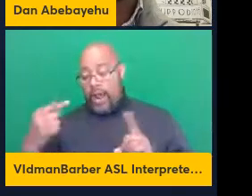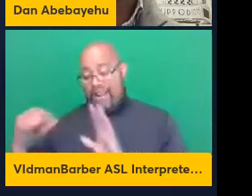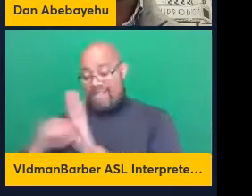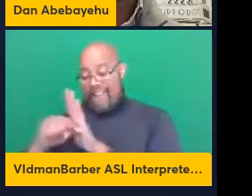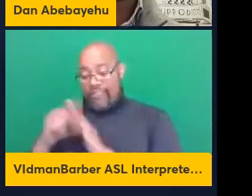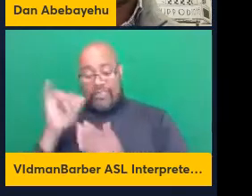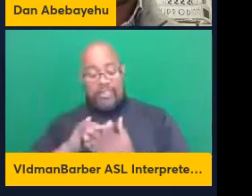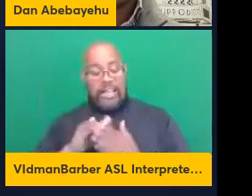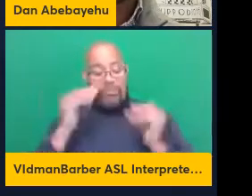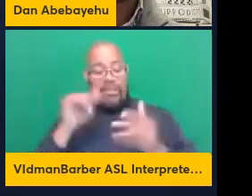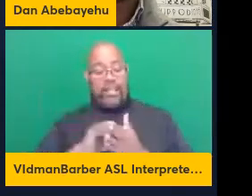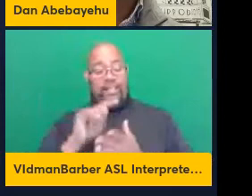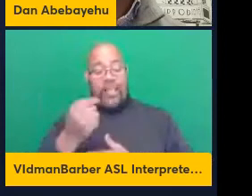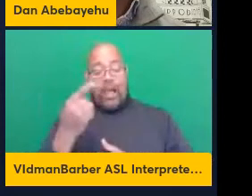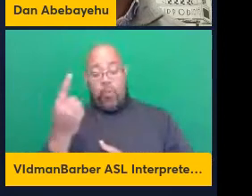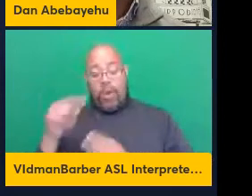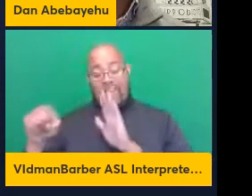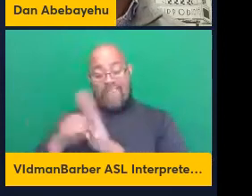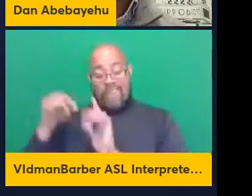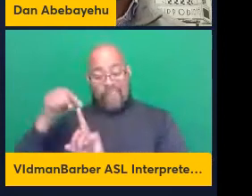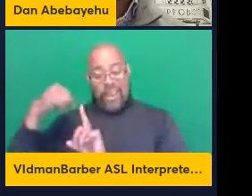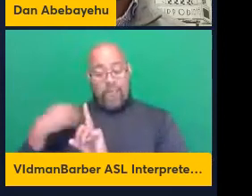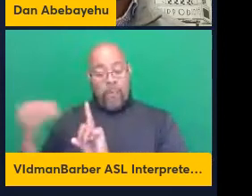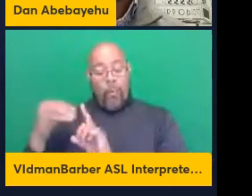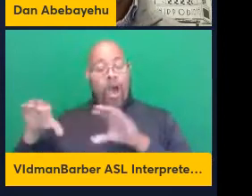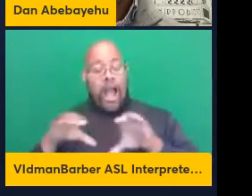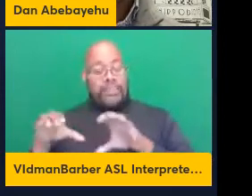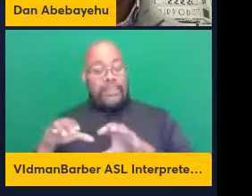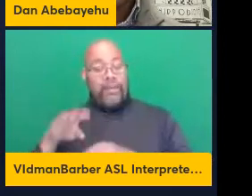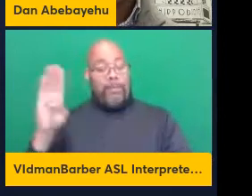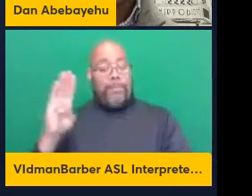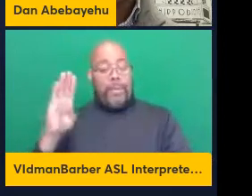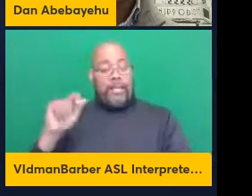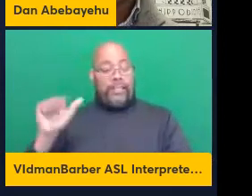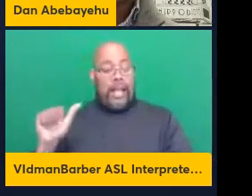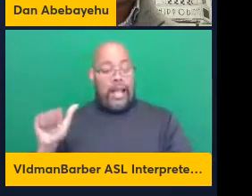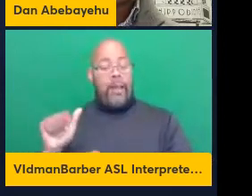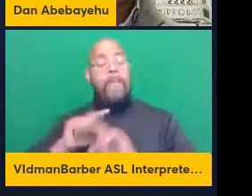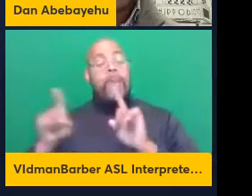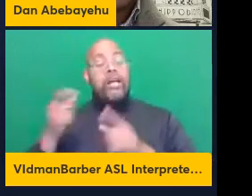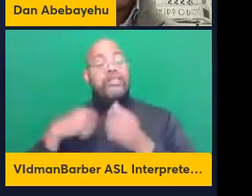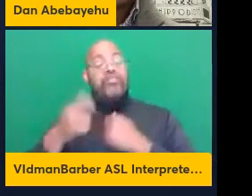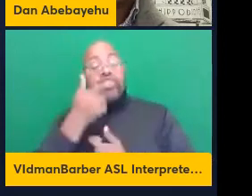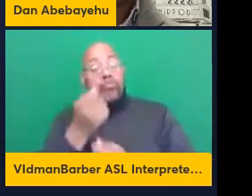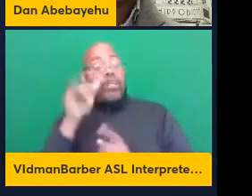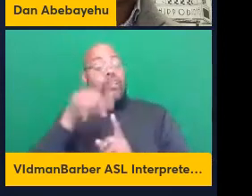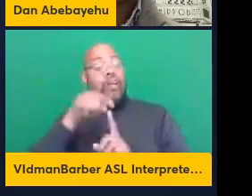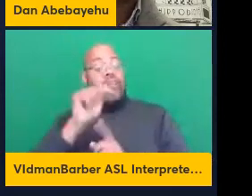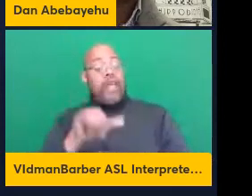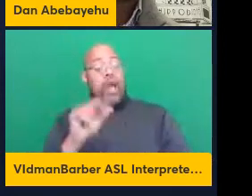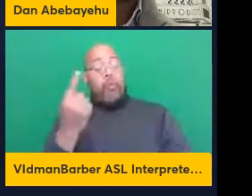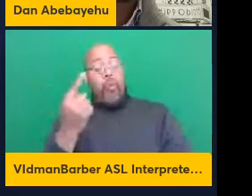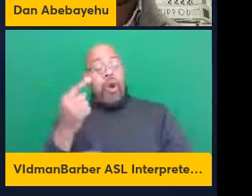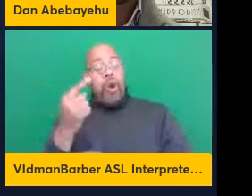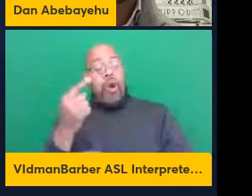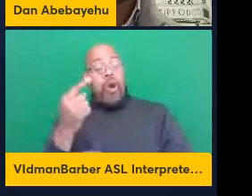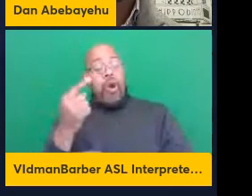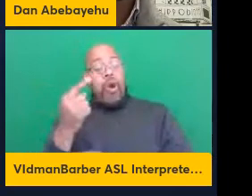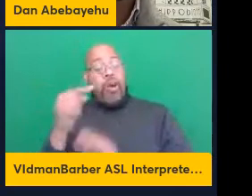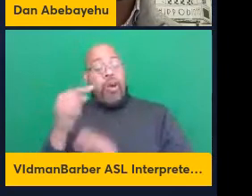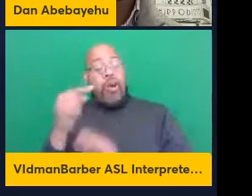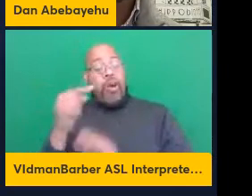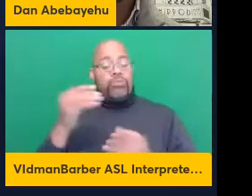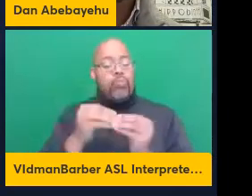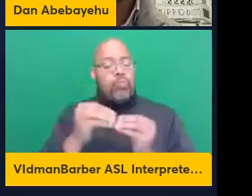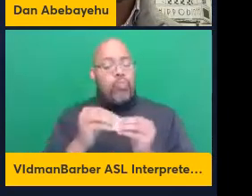expected, Thy1 negative fibroblasts had more active alpha V beta 3, but rather interestingly, that the Thy1 negative fibroblasts also expressed far more